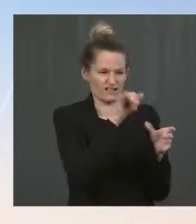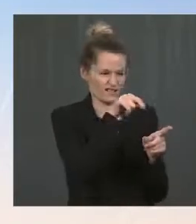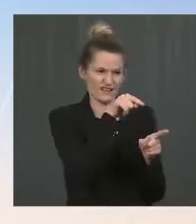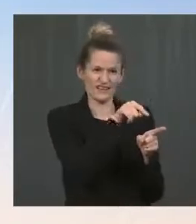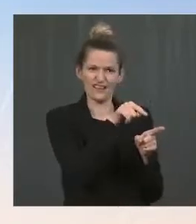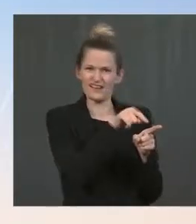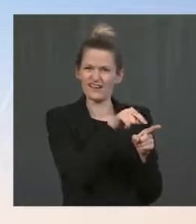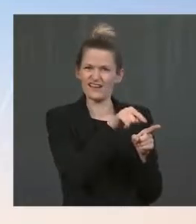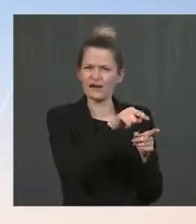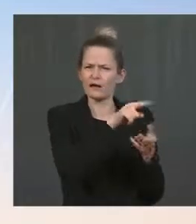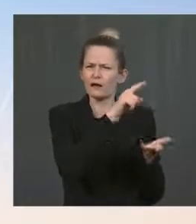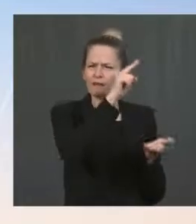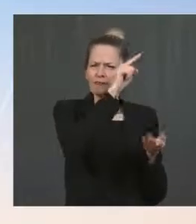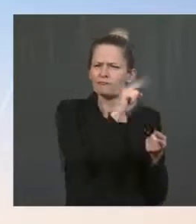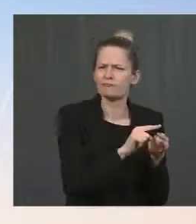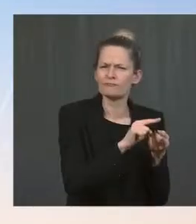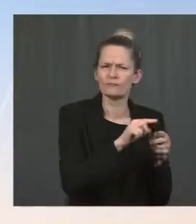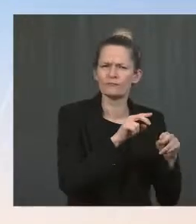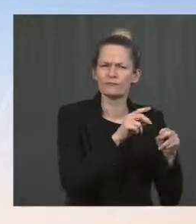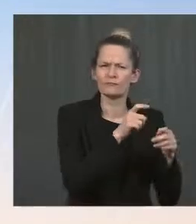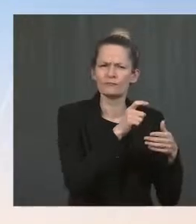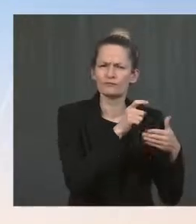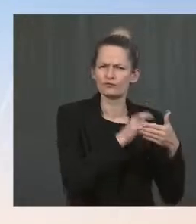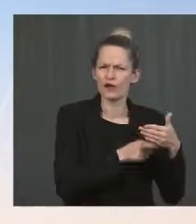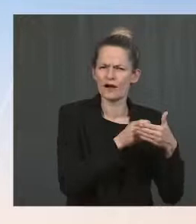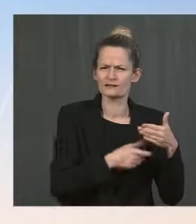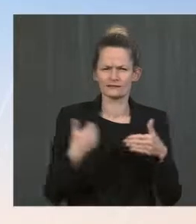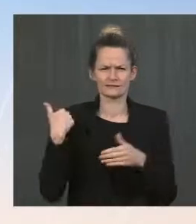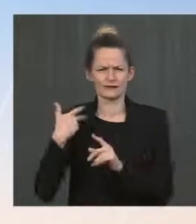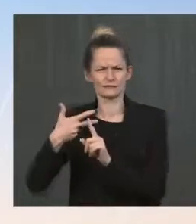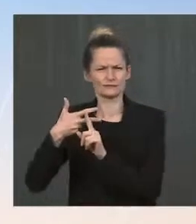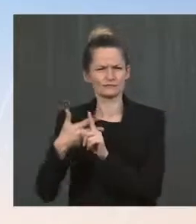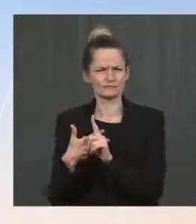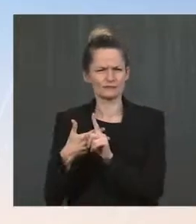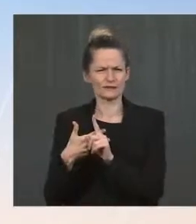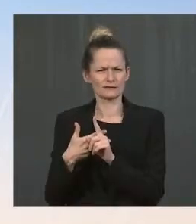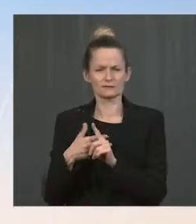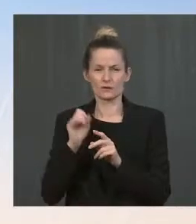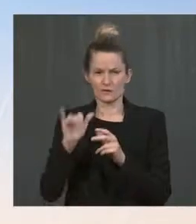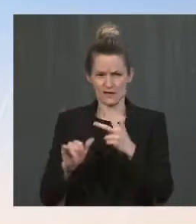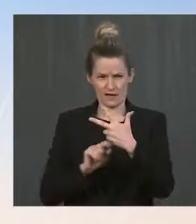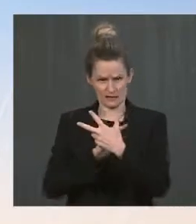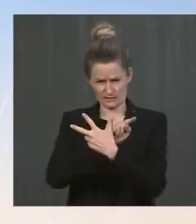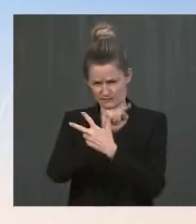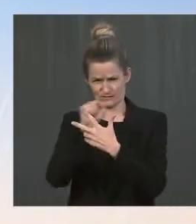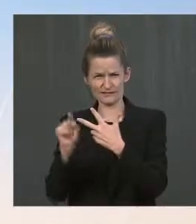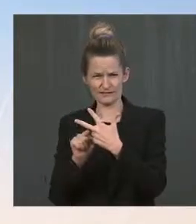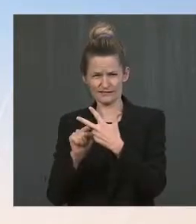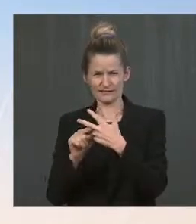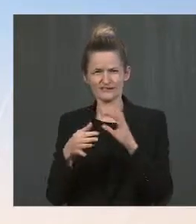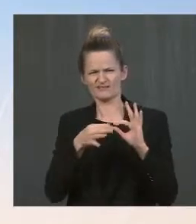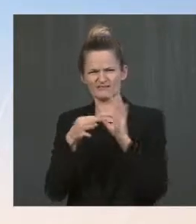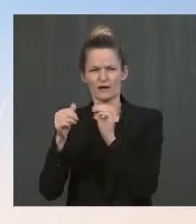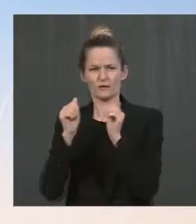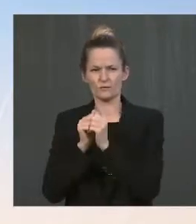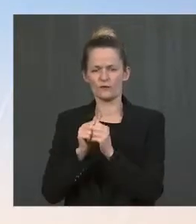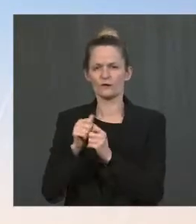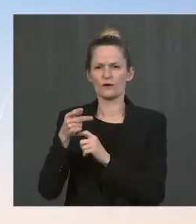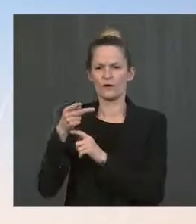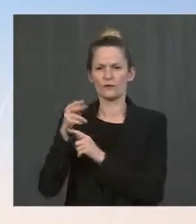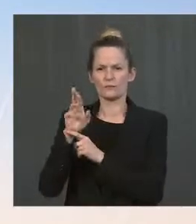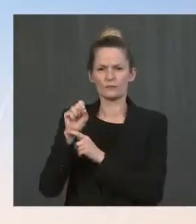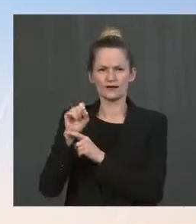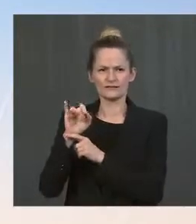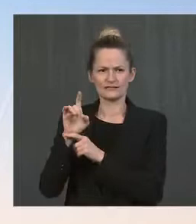months. The real driver is in these three areas, these three proteins. If you look at that market, the thing that is striking is